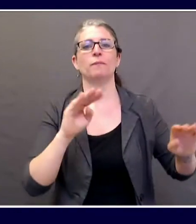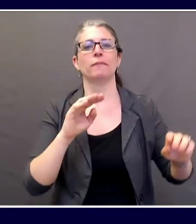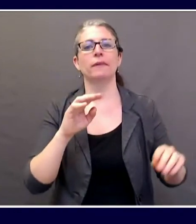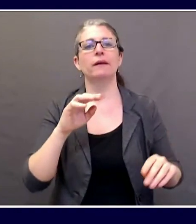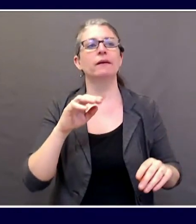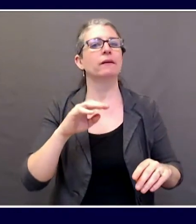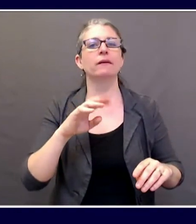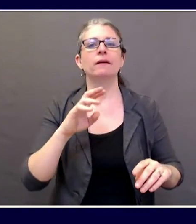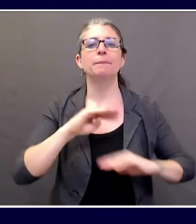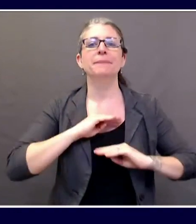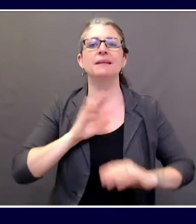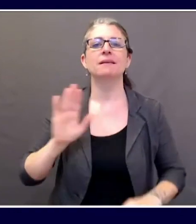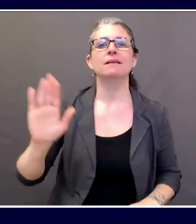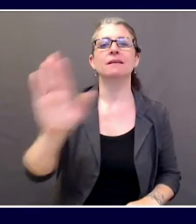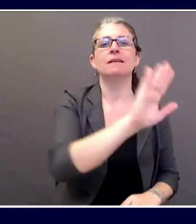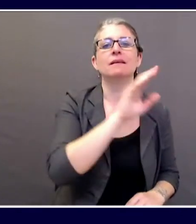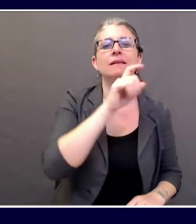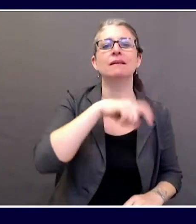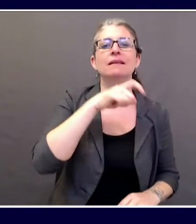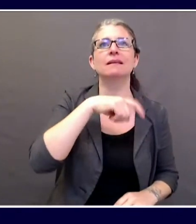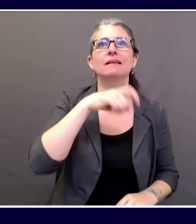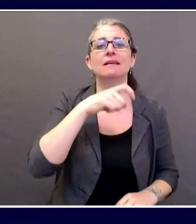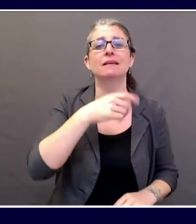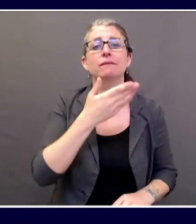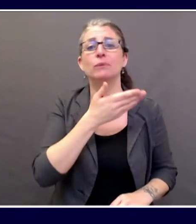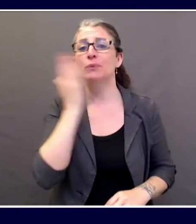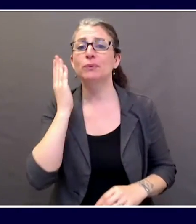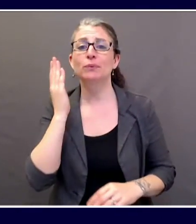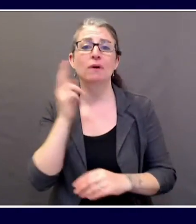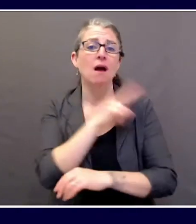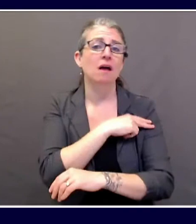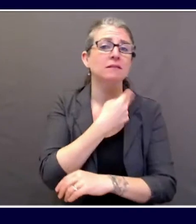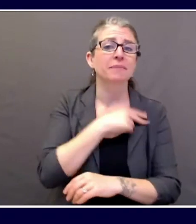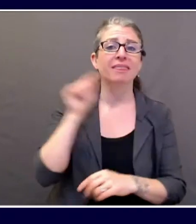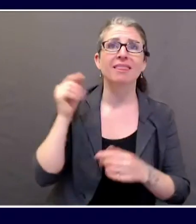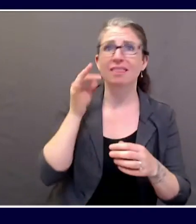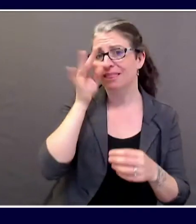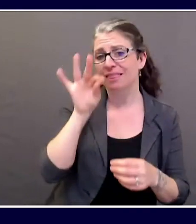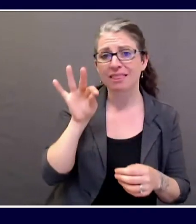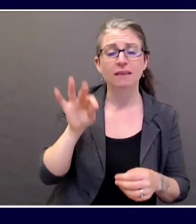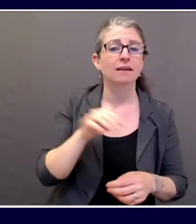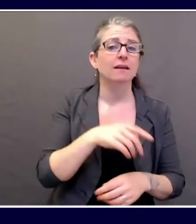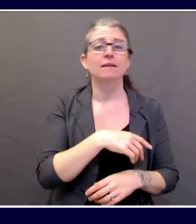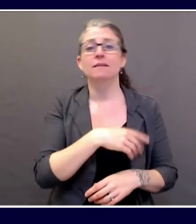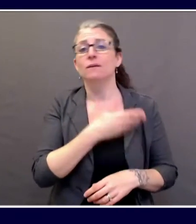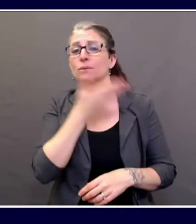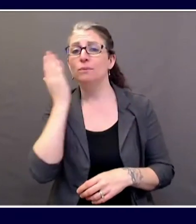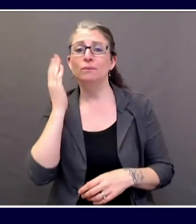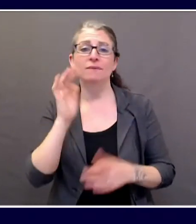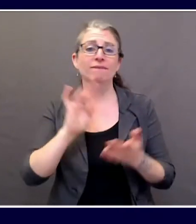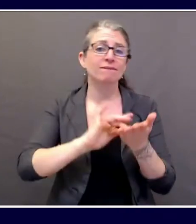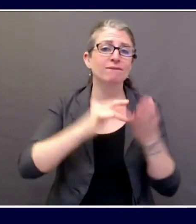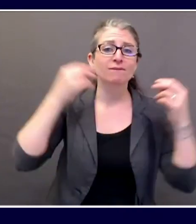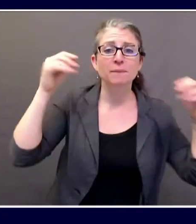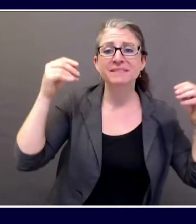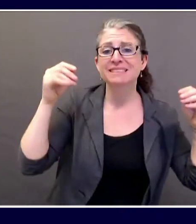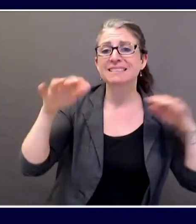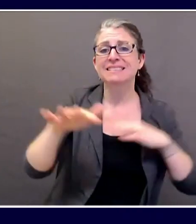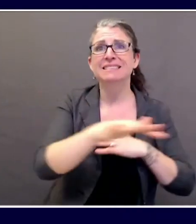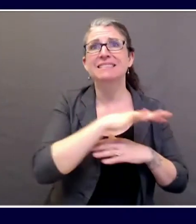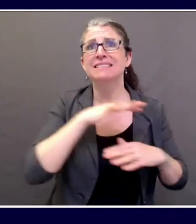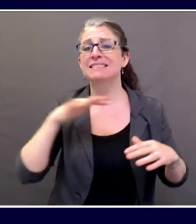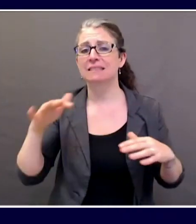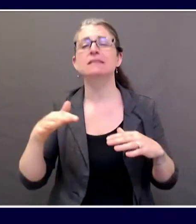way that we make up that delta, Chris, to make up that ground is via the mobile unit. It's starting off in Oxford next